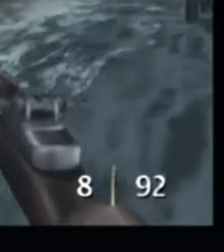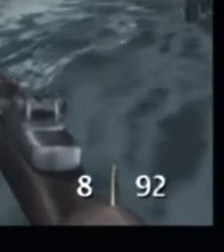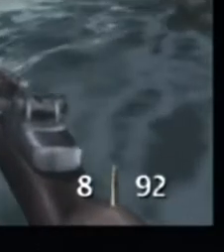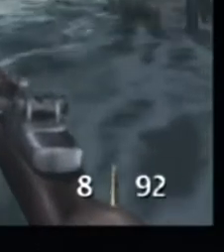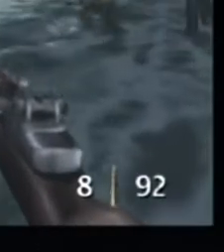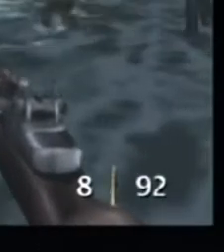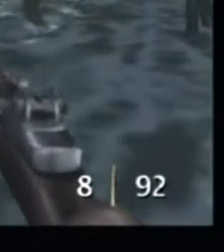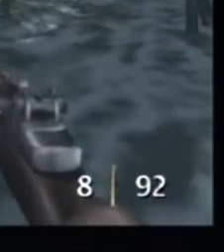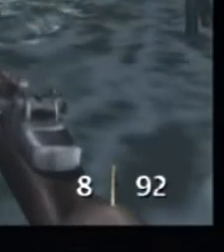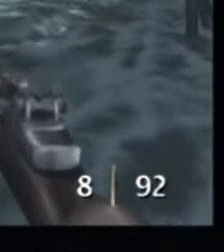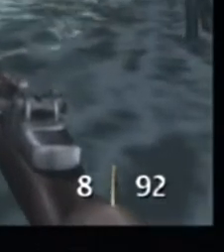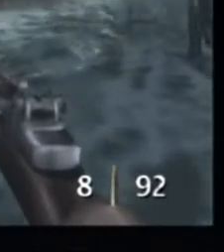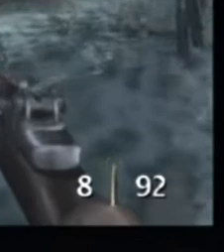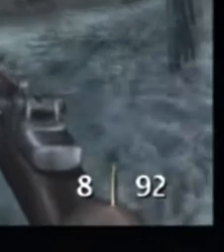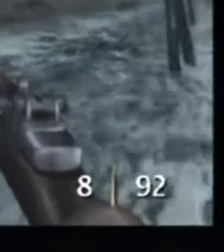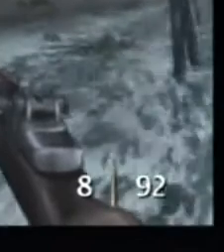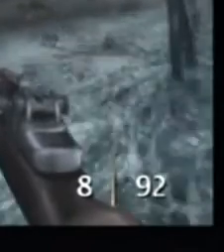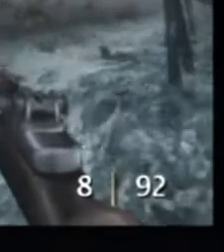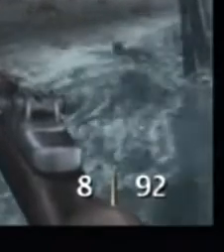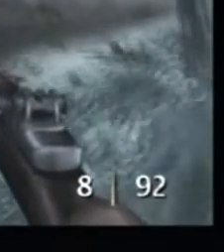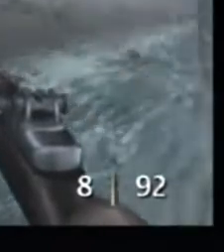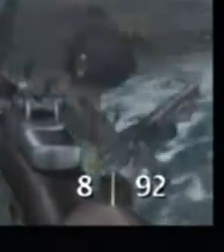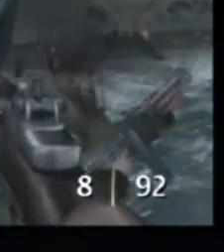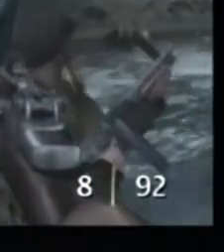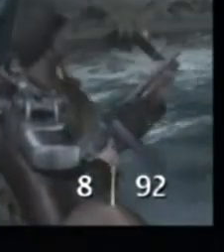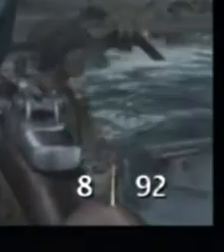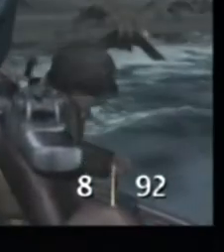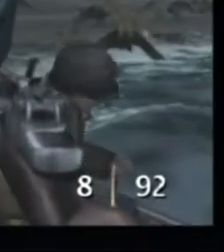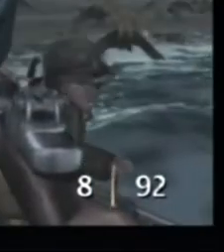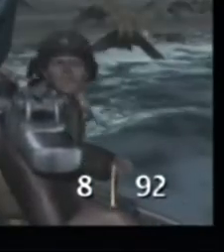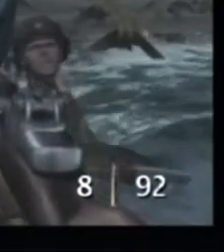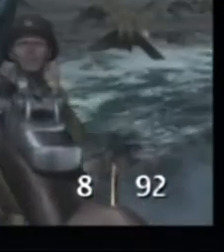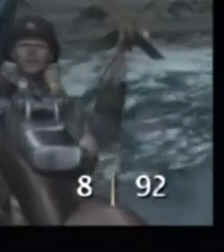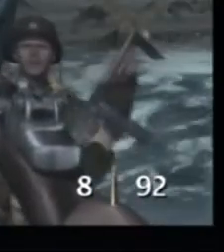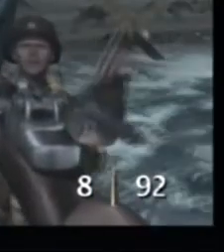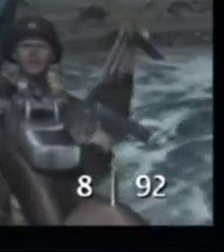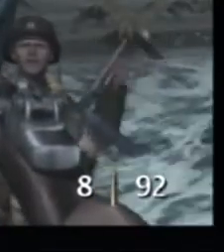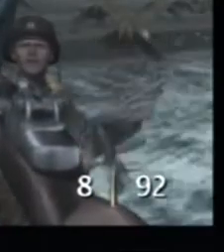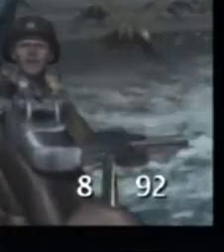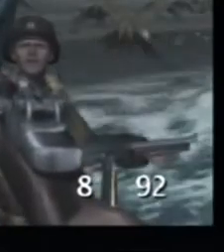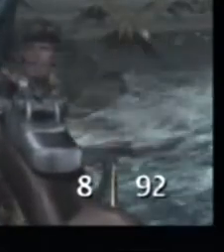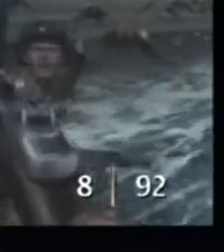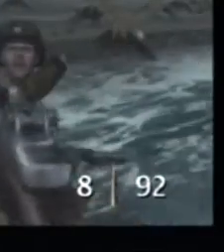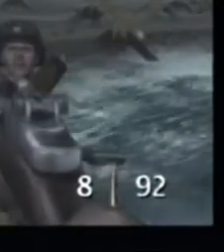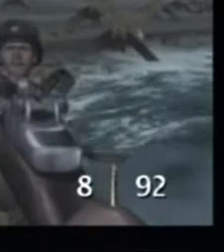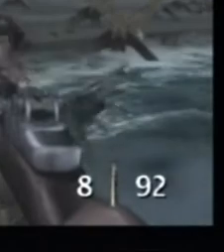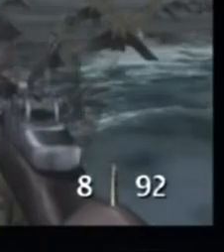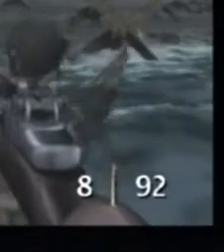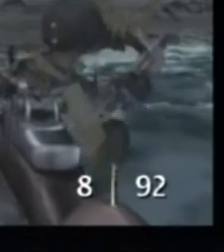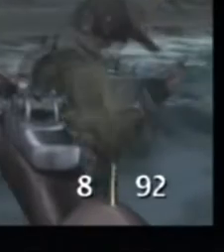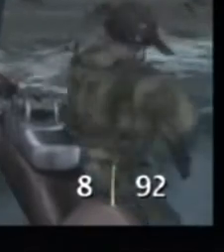there. Help them move up the beach to the seawall. Get it! I'll give you some covering fire. Now move out!